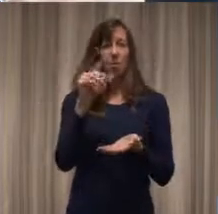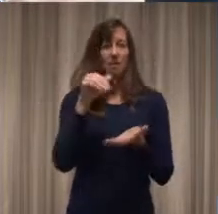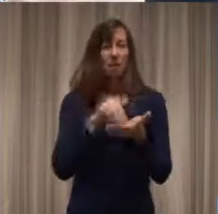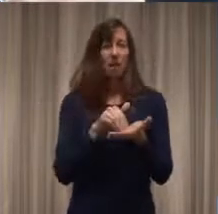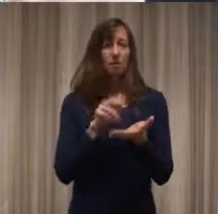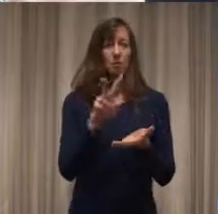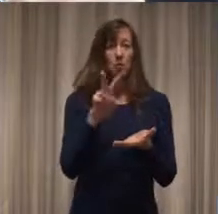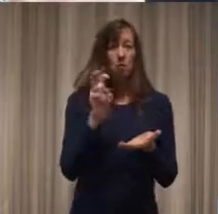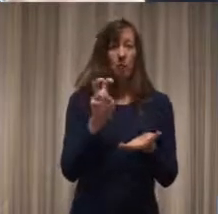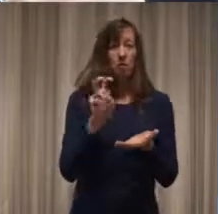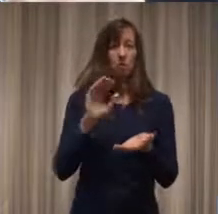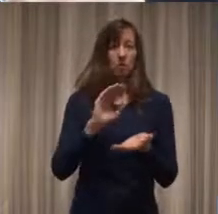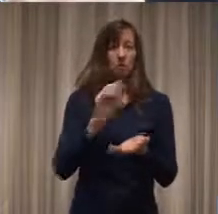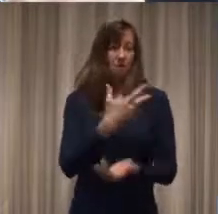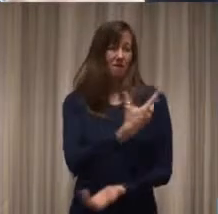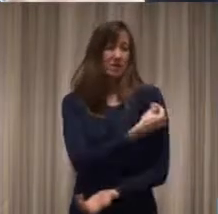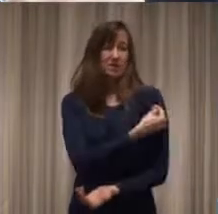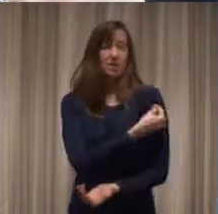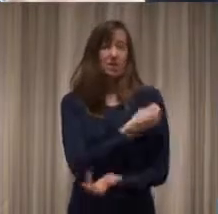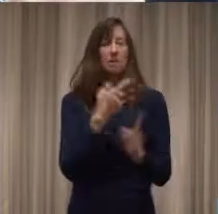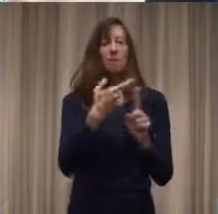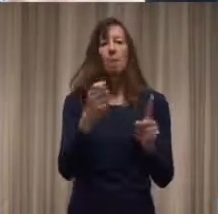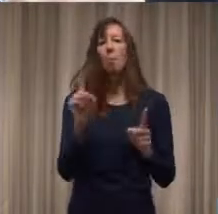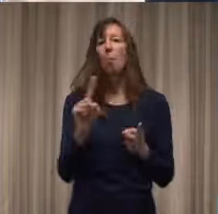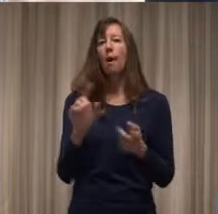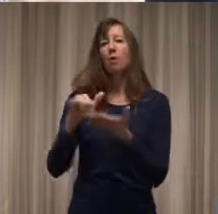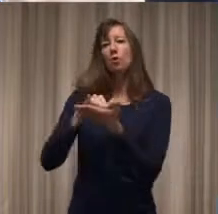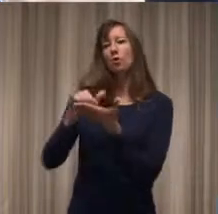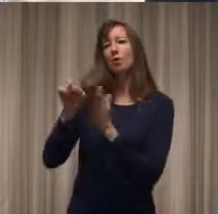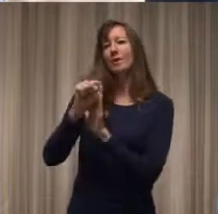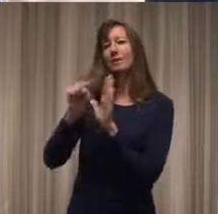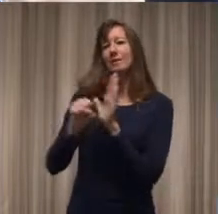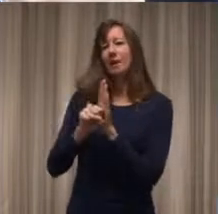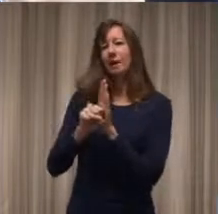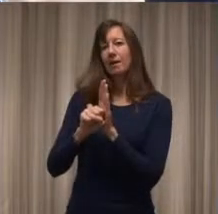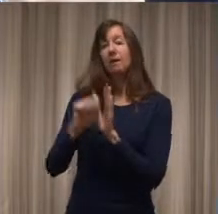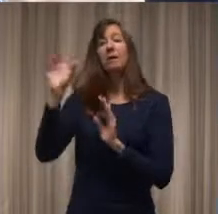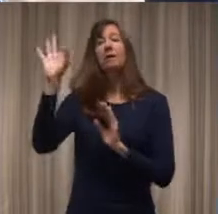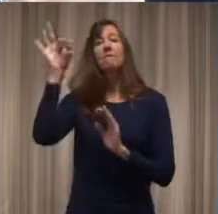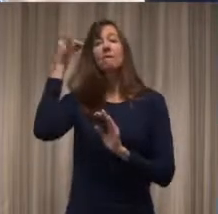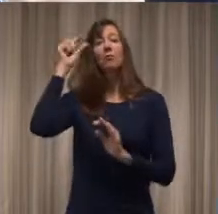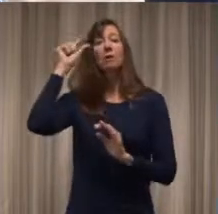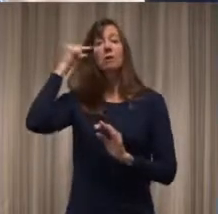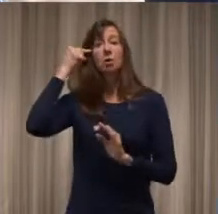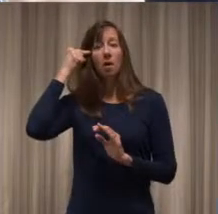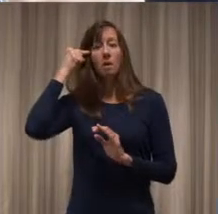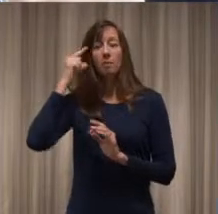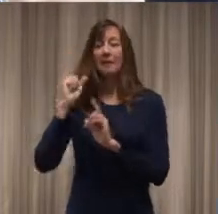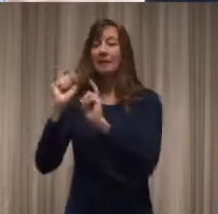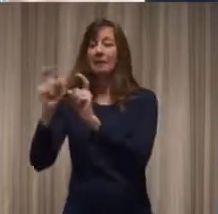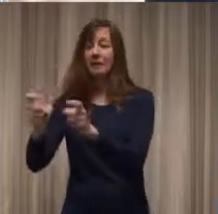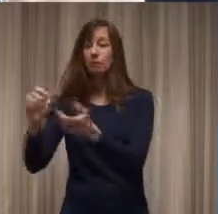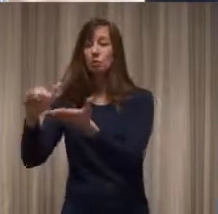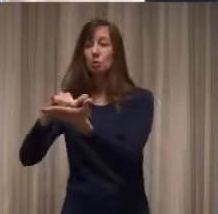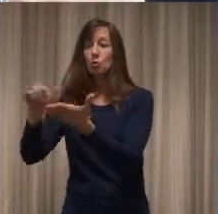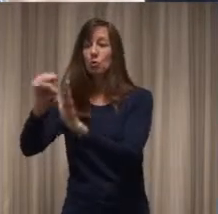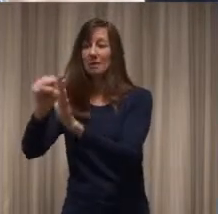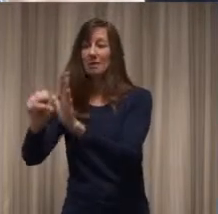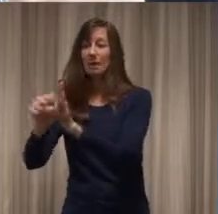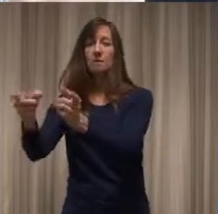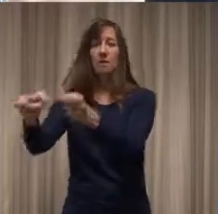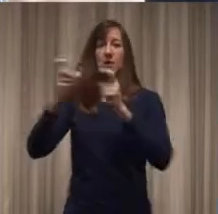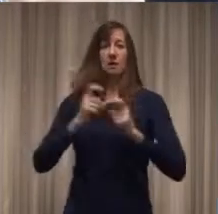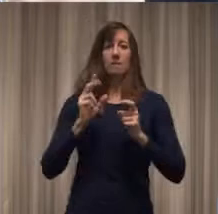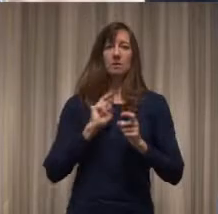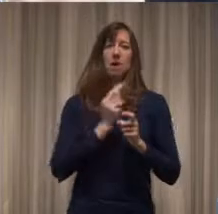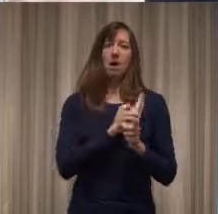New York State, which is getting them from the federal government. It doesn't take a mathematical genius to see